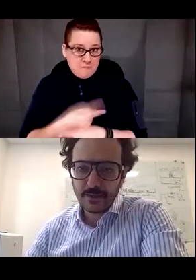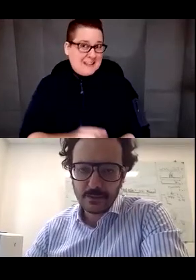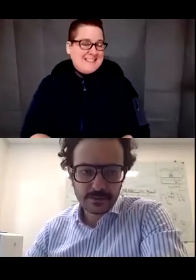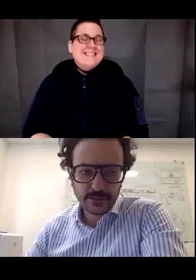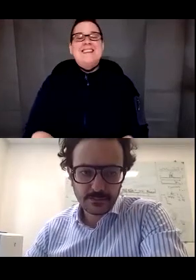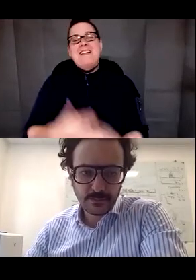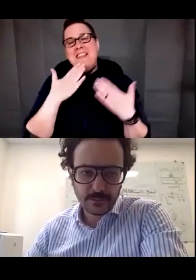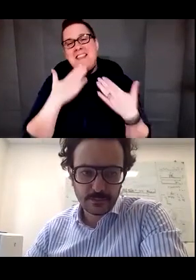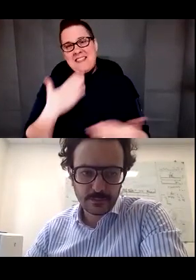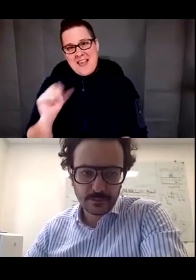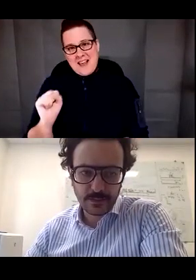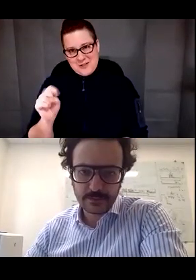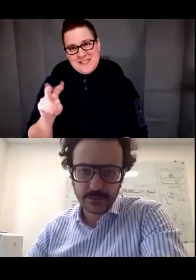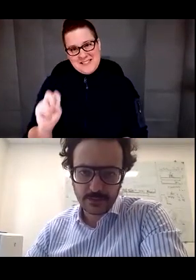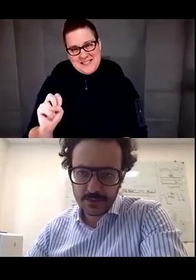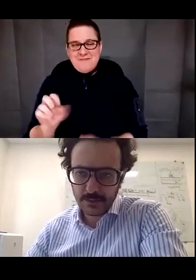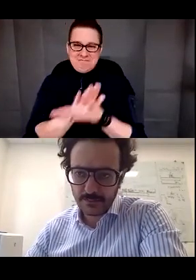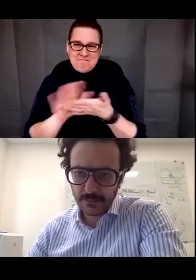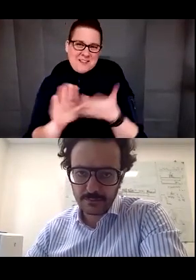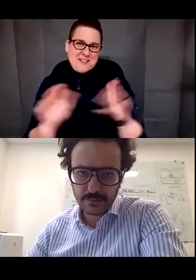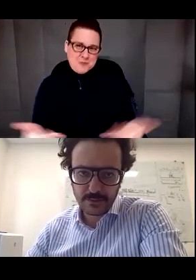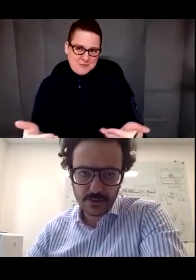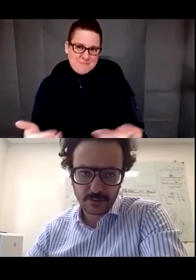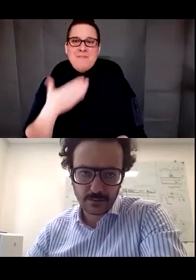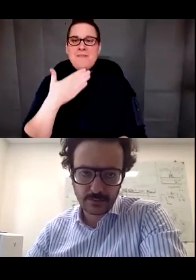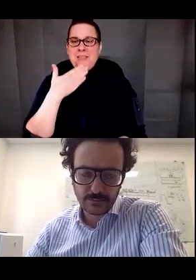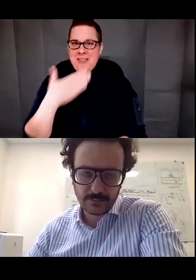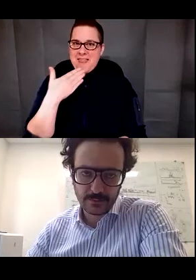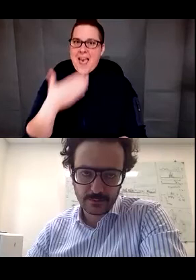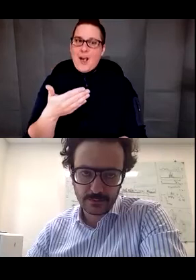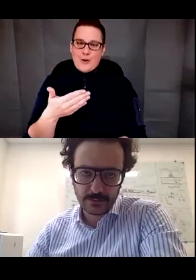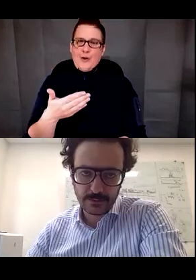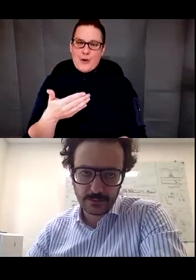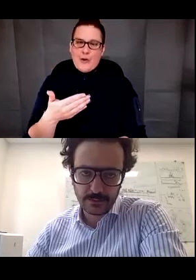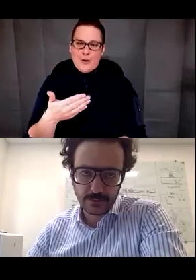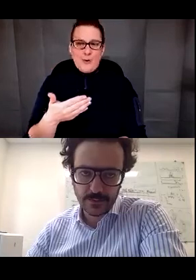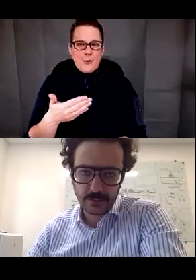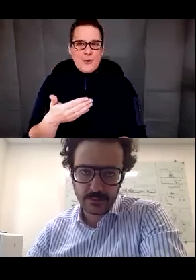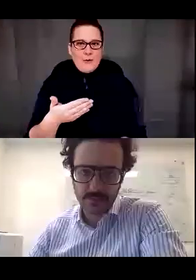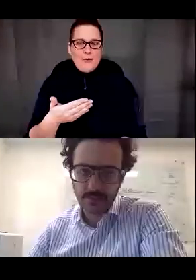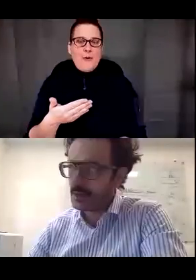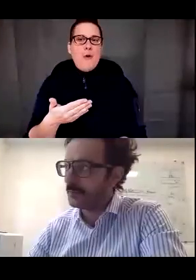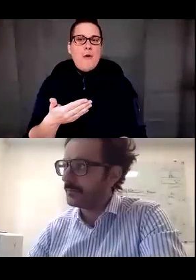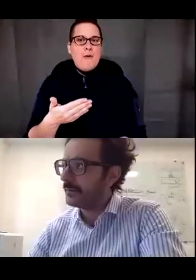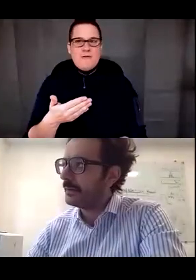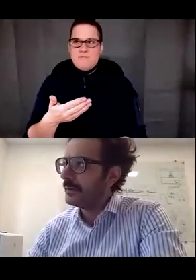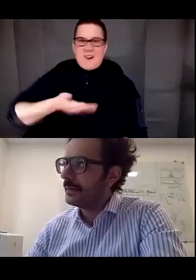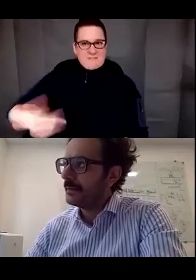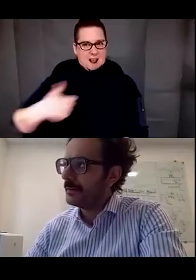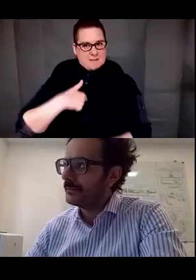So thank you, Steve, for the kind introduction and for the invitation to give the George Engel Research